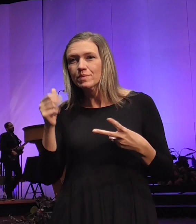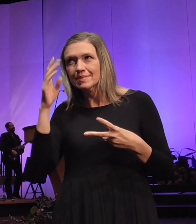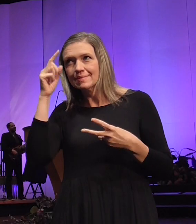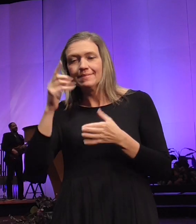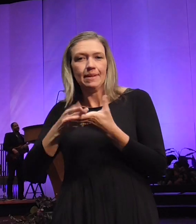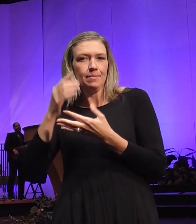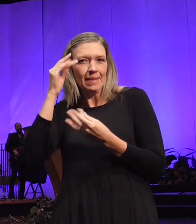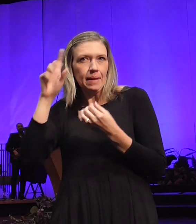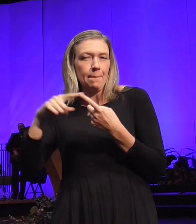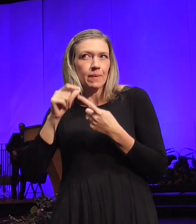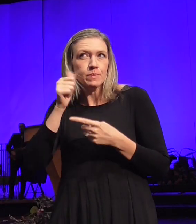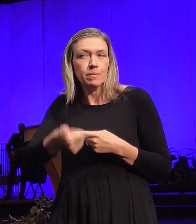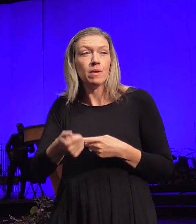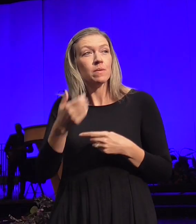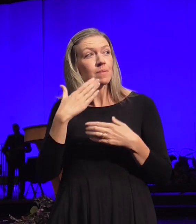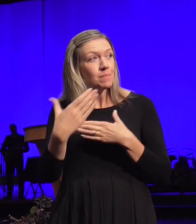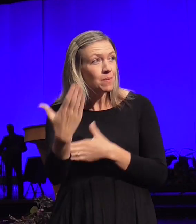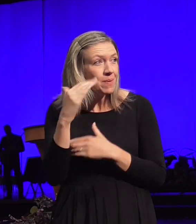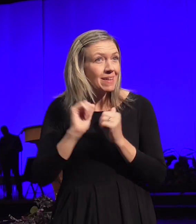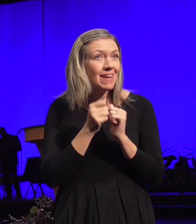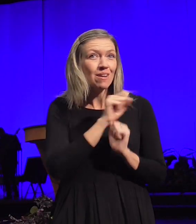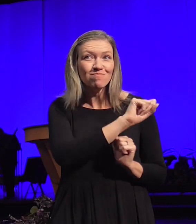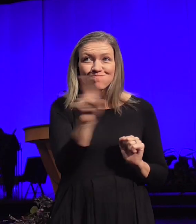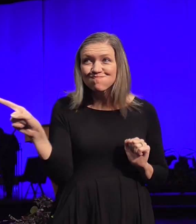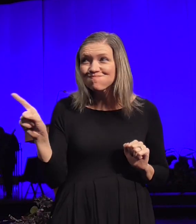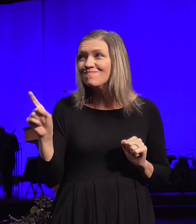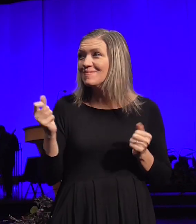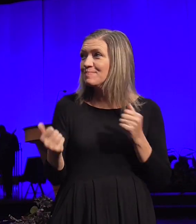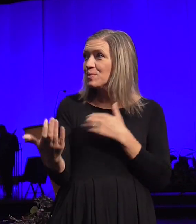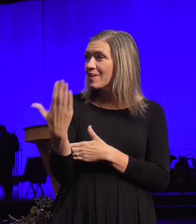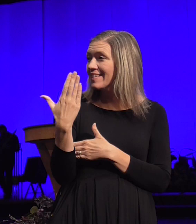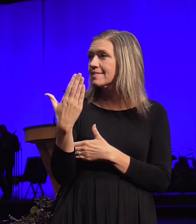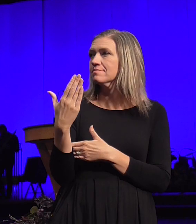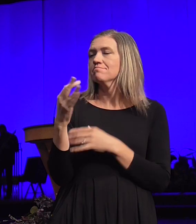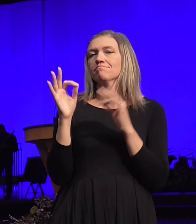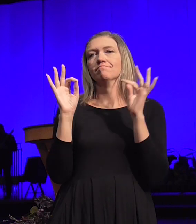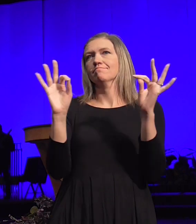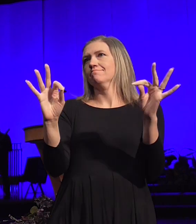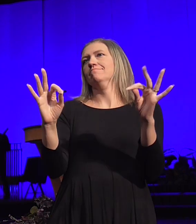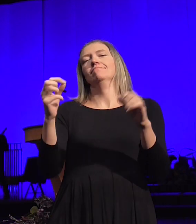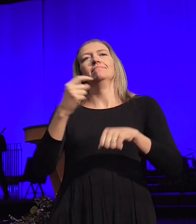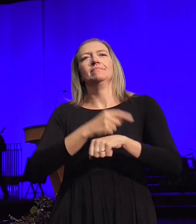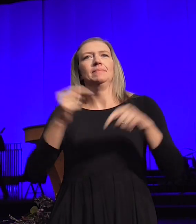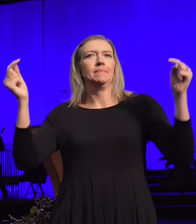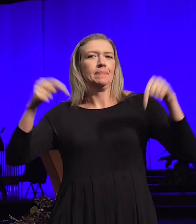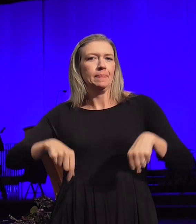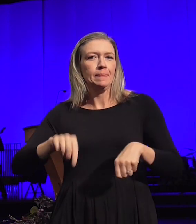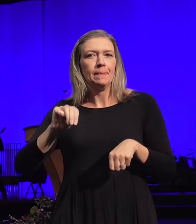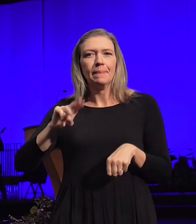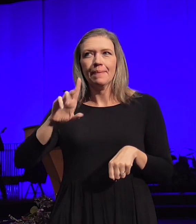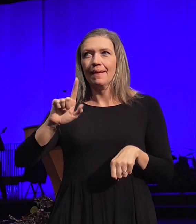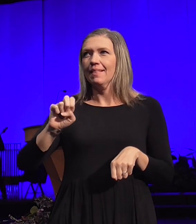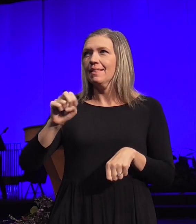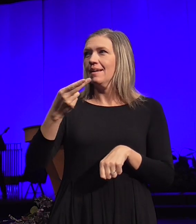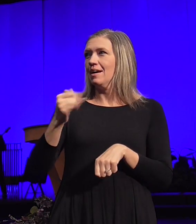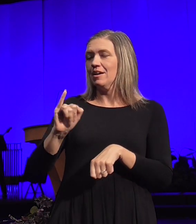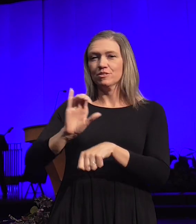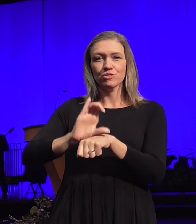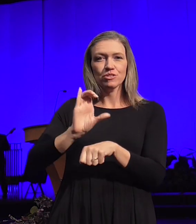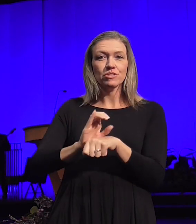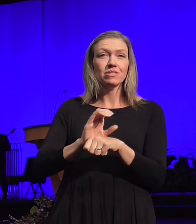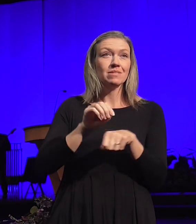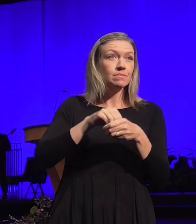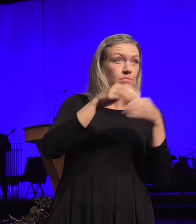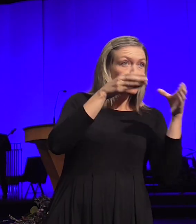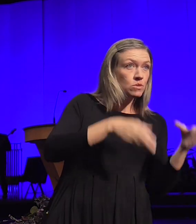Welcome, everyone. How's everyone doing this morning? It's a great day to be at Mile High Church, physically or virtually. It